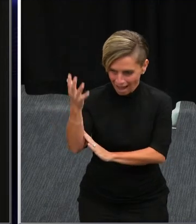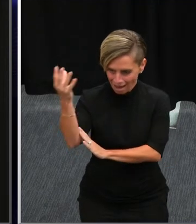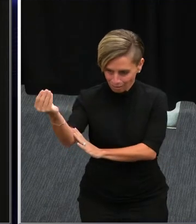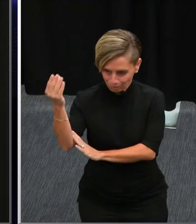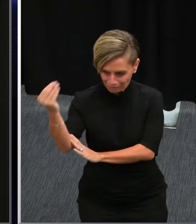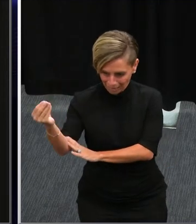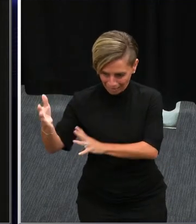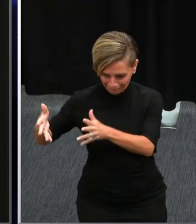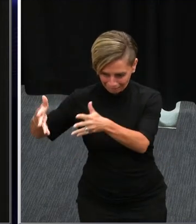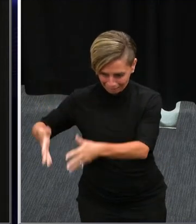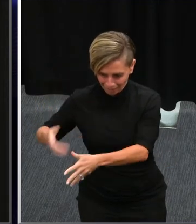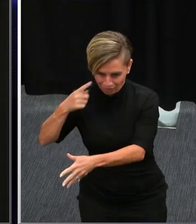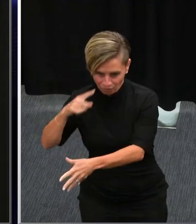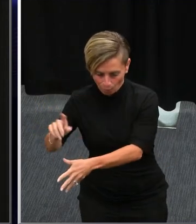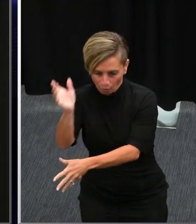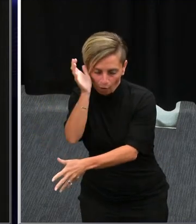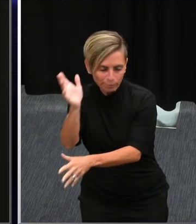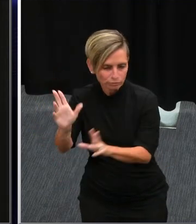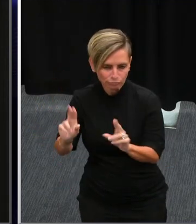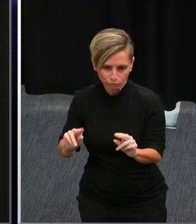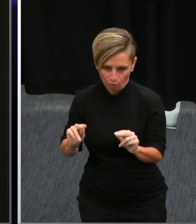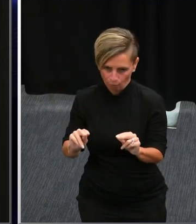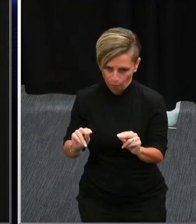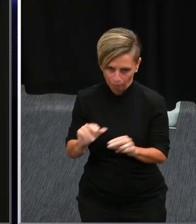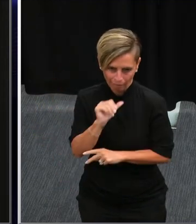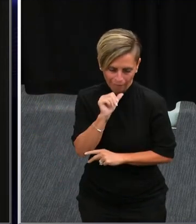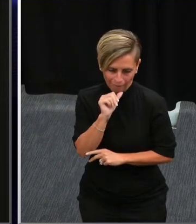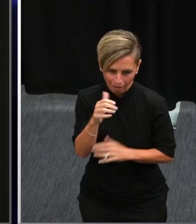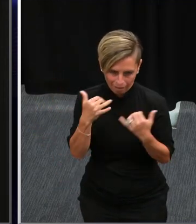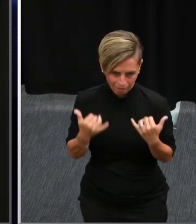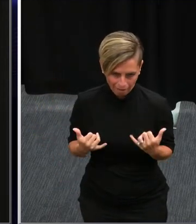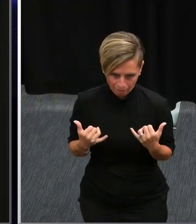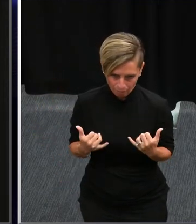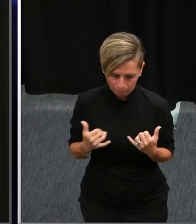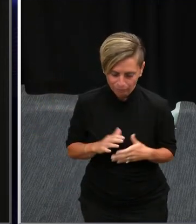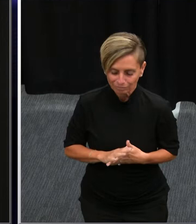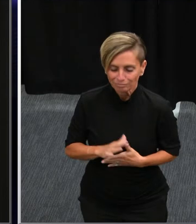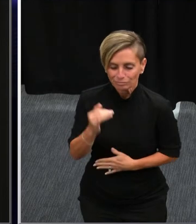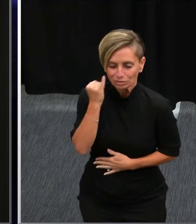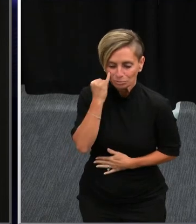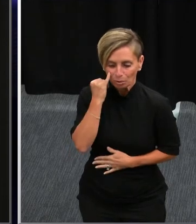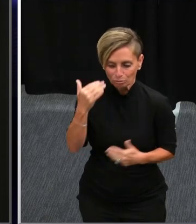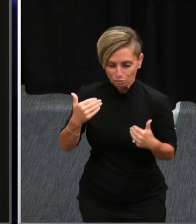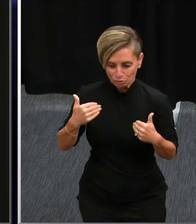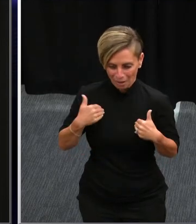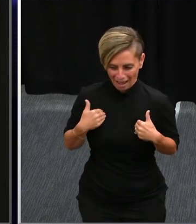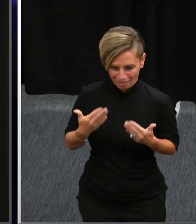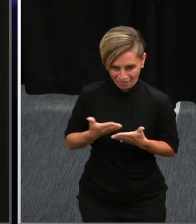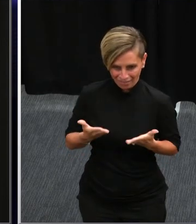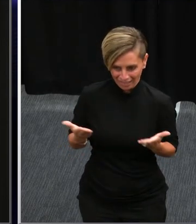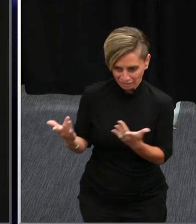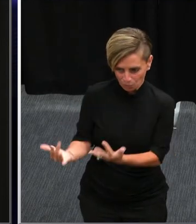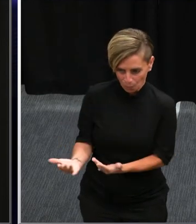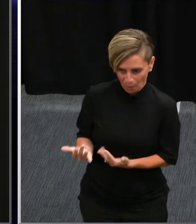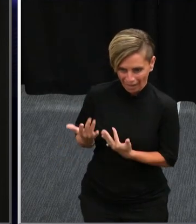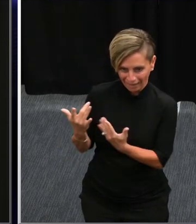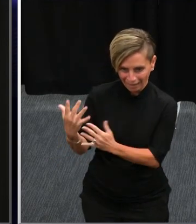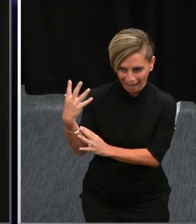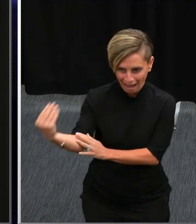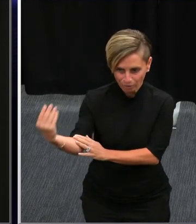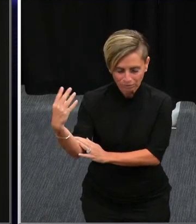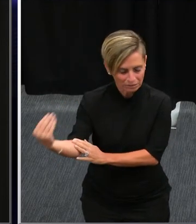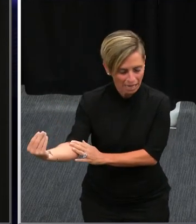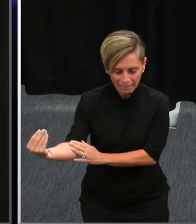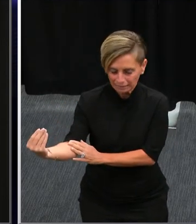street. This is the time to not trim trees. And if you have vegetative material that you've already trimmed, you need to move that back